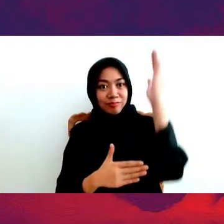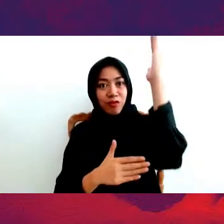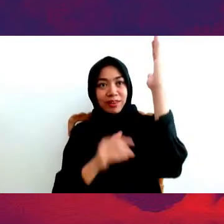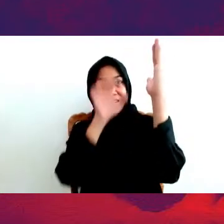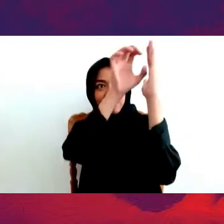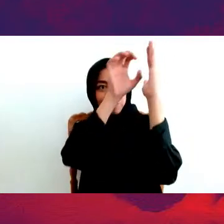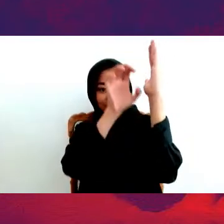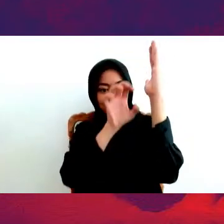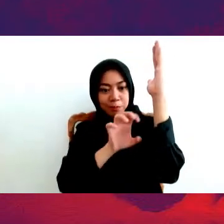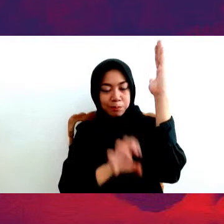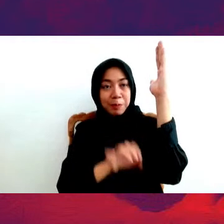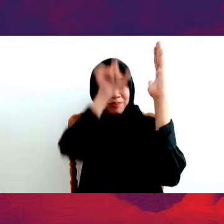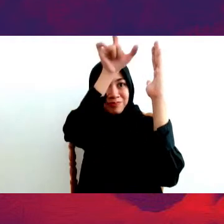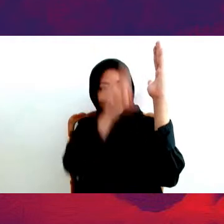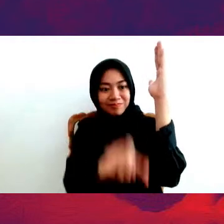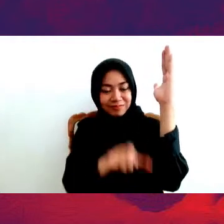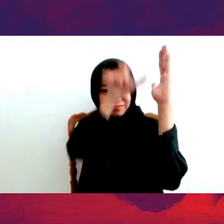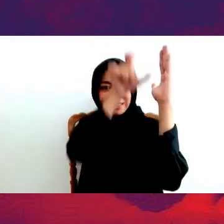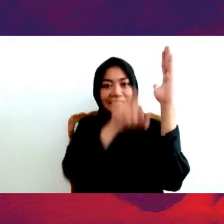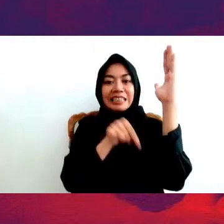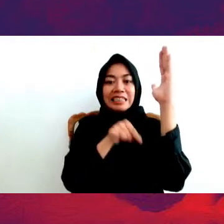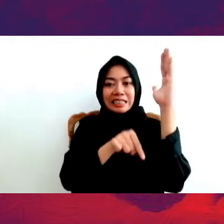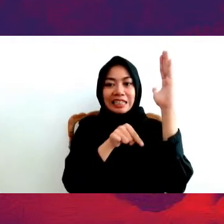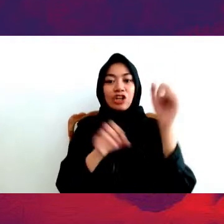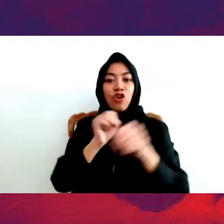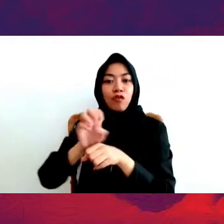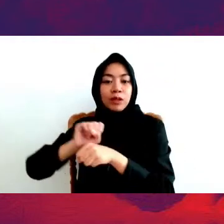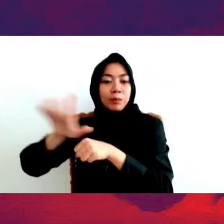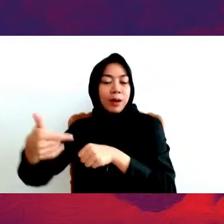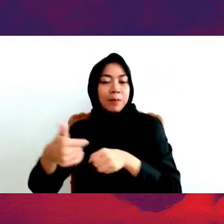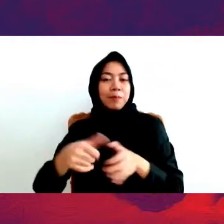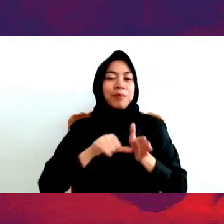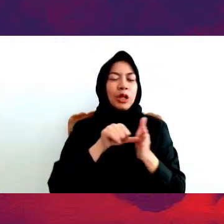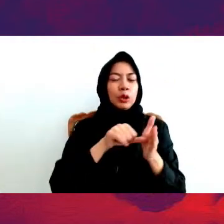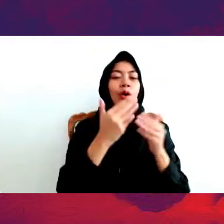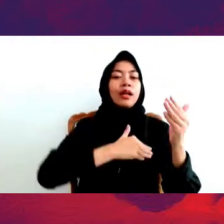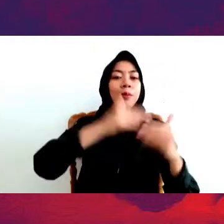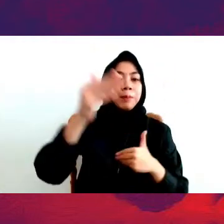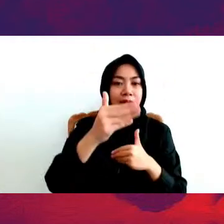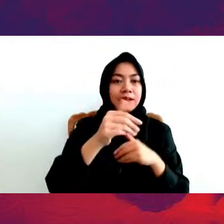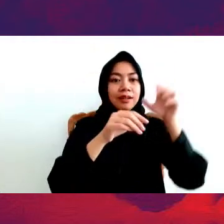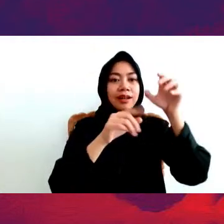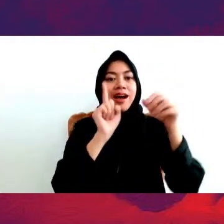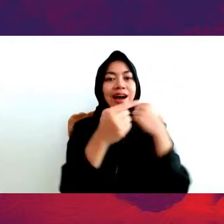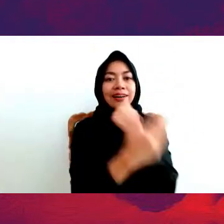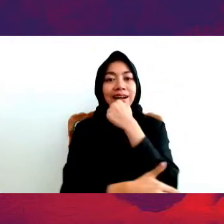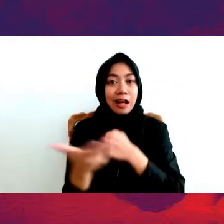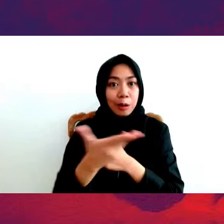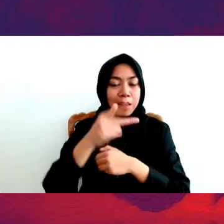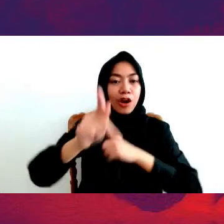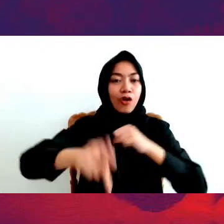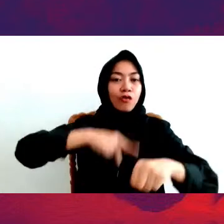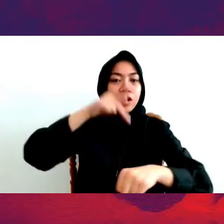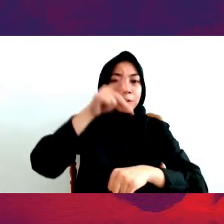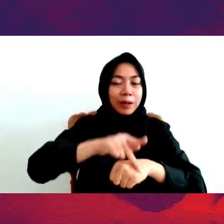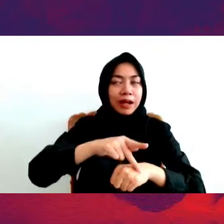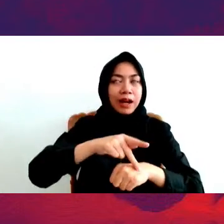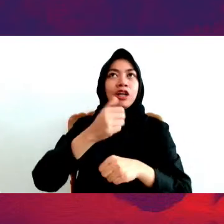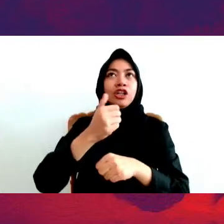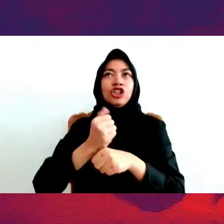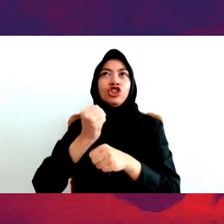have more social protection during the pandemic. And you can see the group of countries there, which is the Philippines,